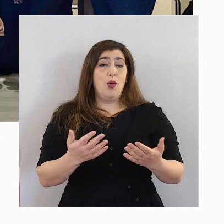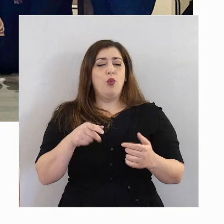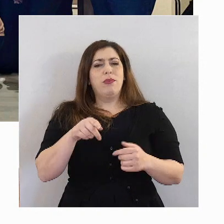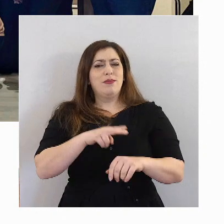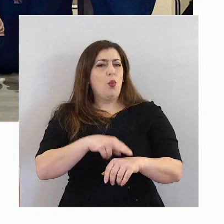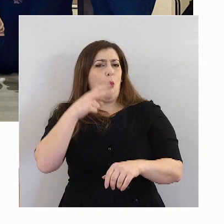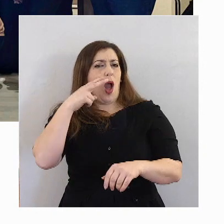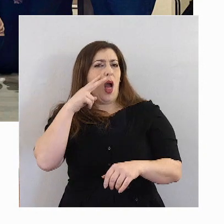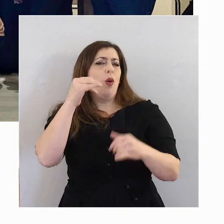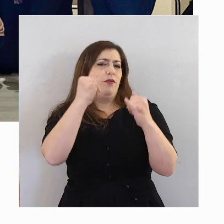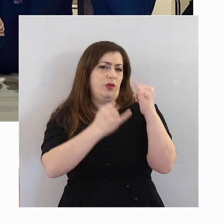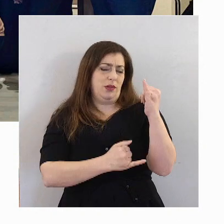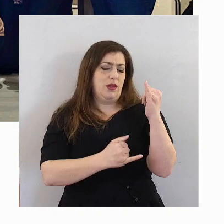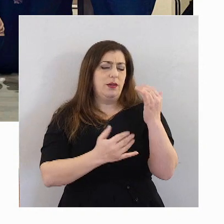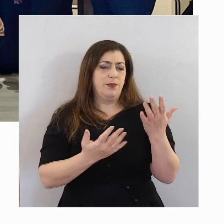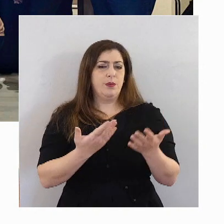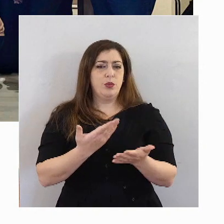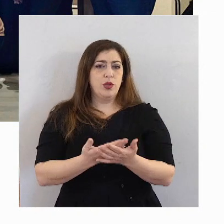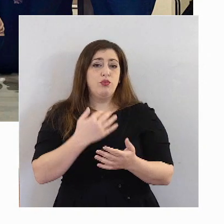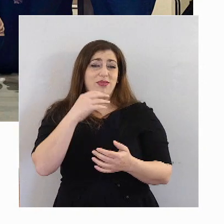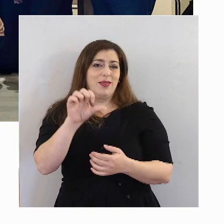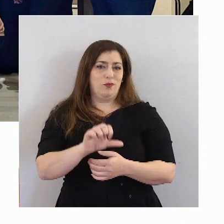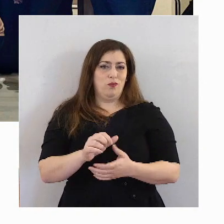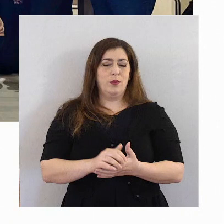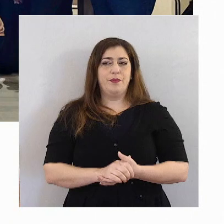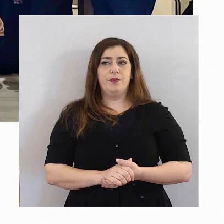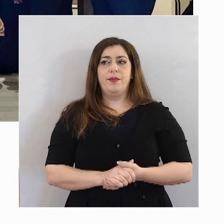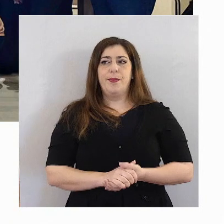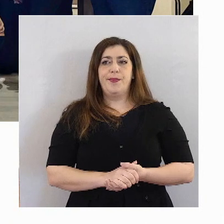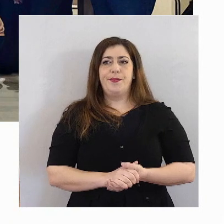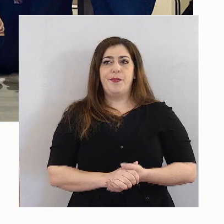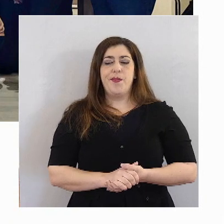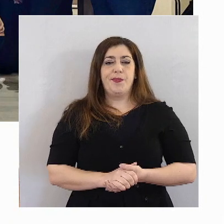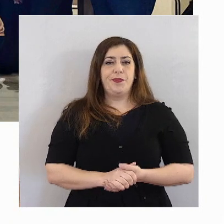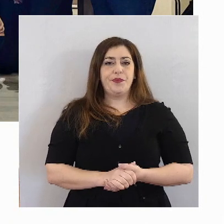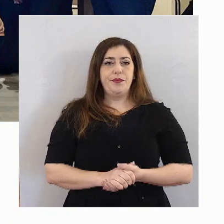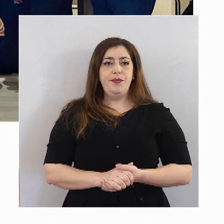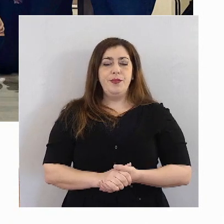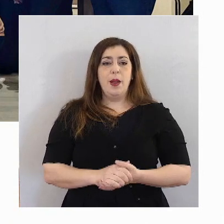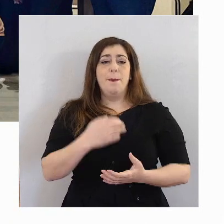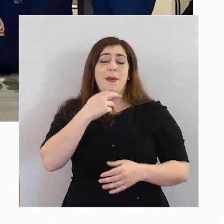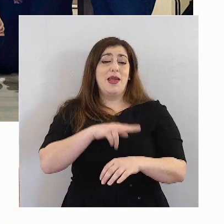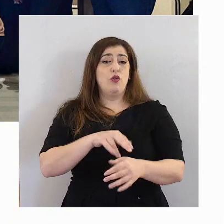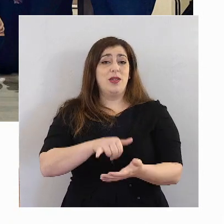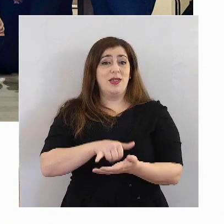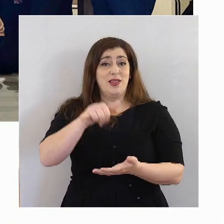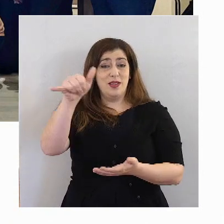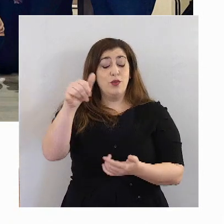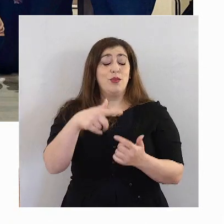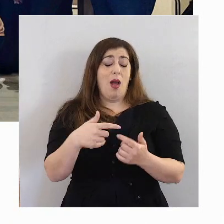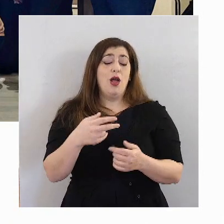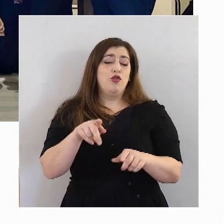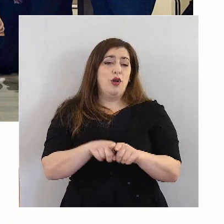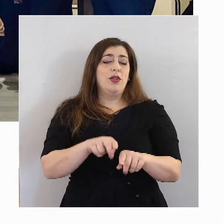conference virtually online together in Malta. And a follow-up day to this was